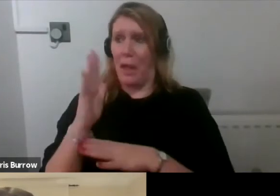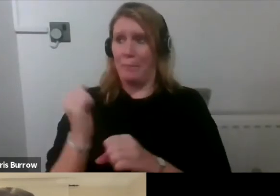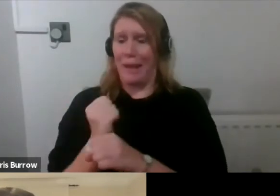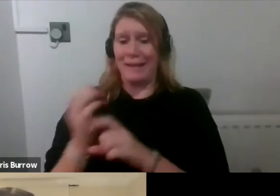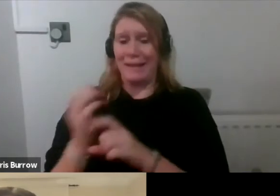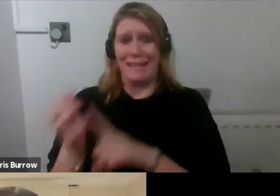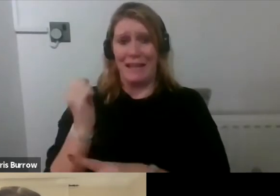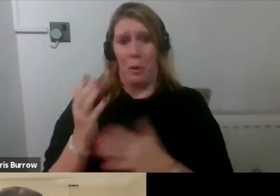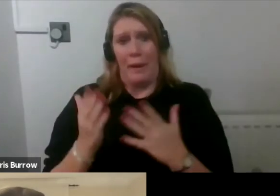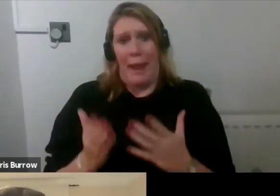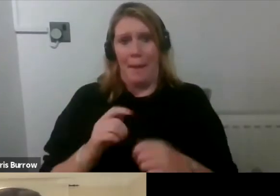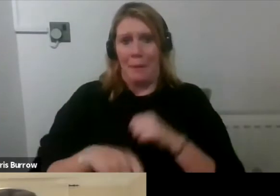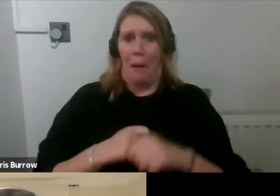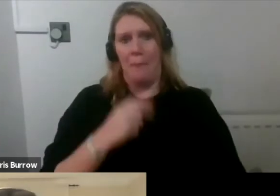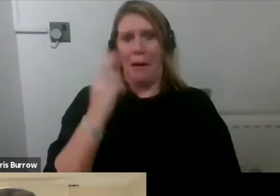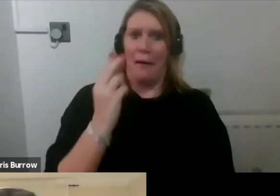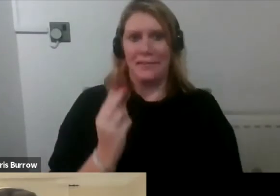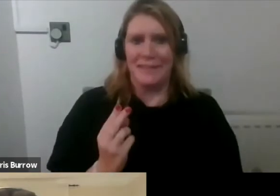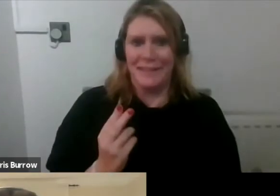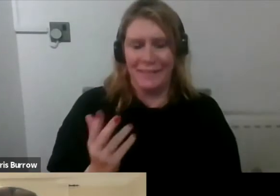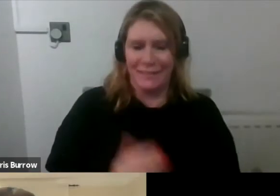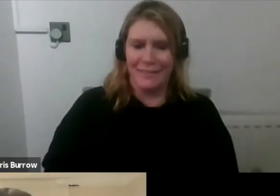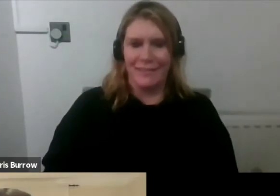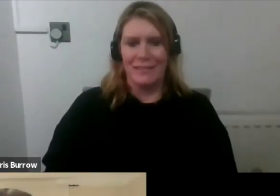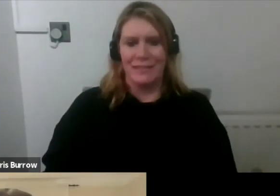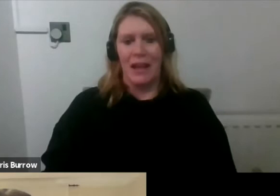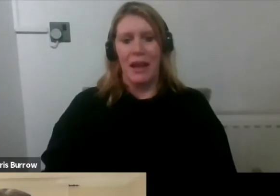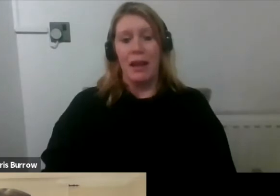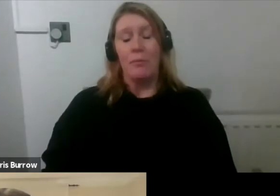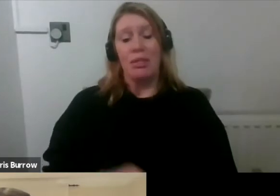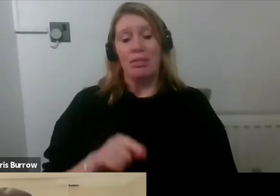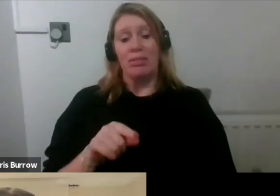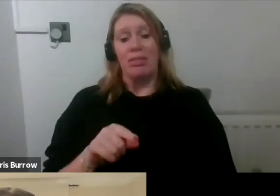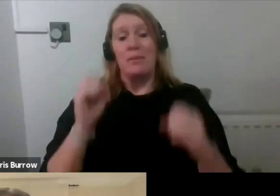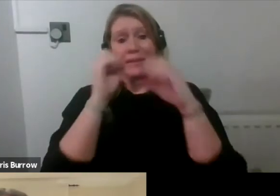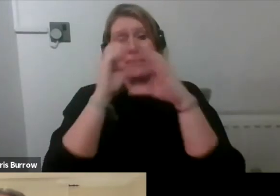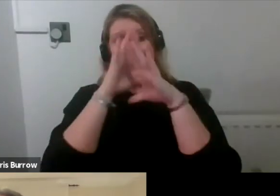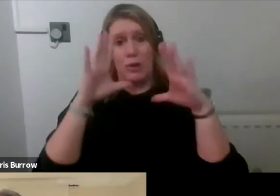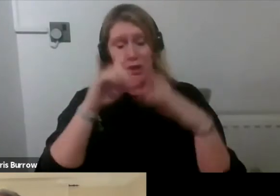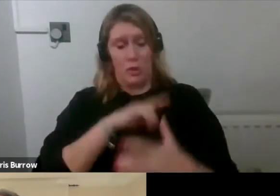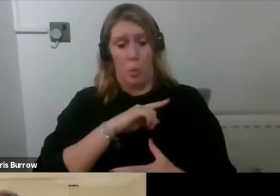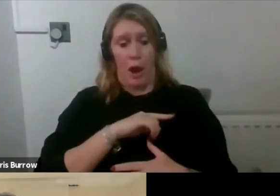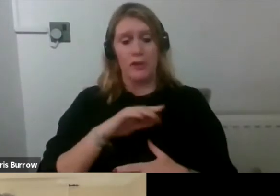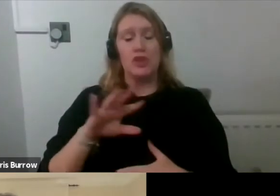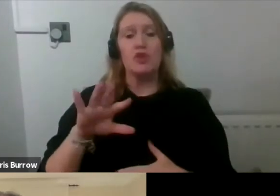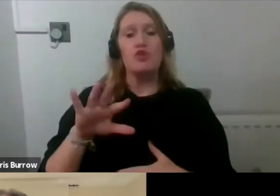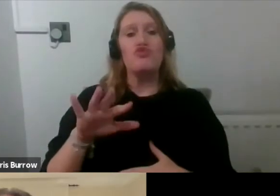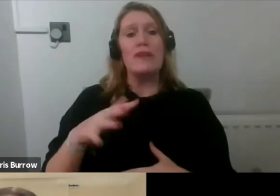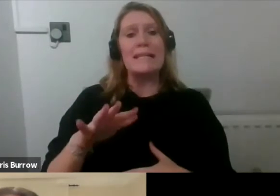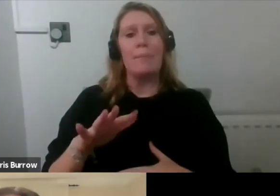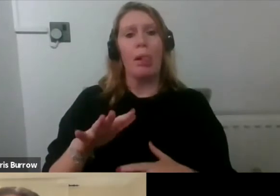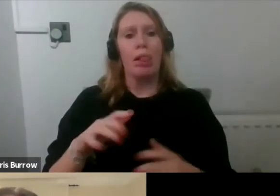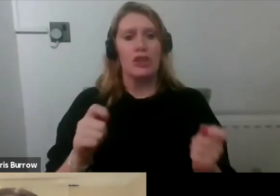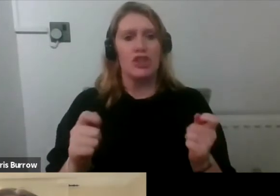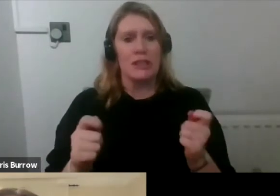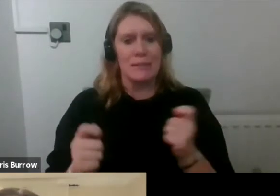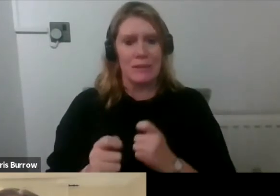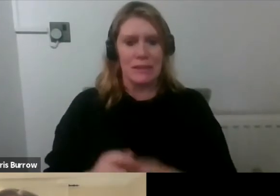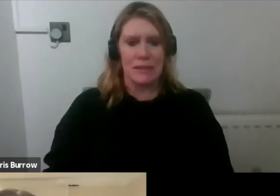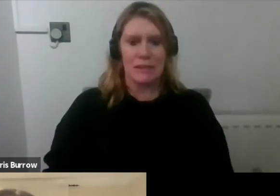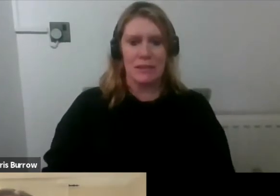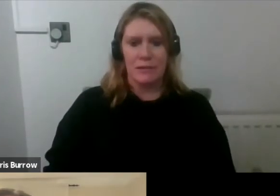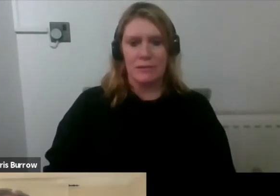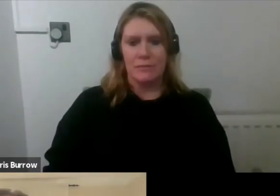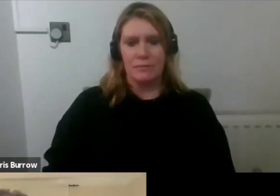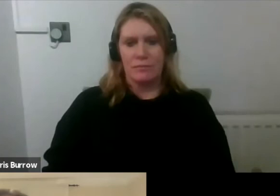what does he know about it? So that was the inspiration for doing Reasonable Adjustment. Really, it was the right medium. The medium fitted, and I was quite